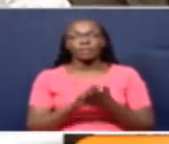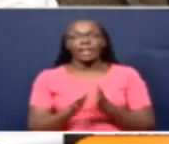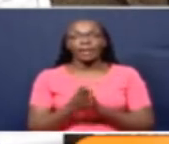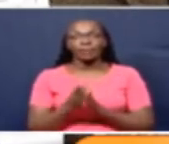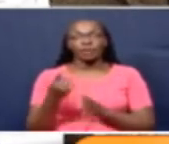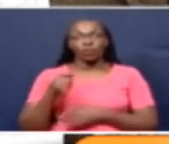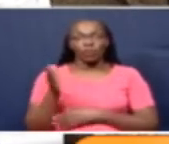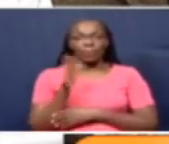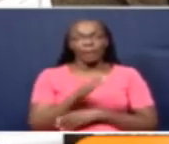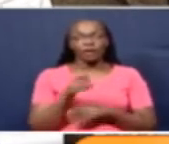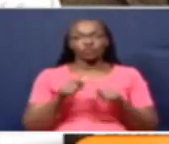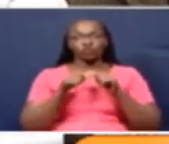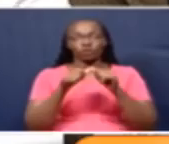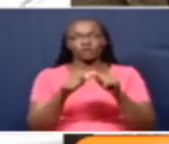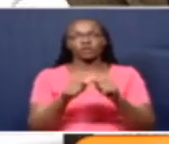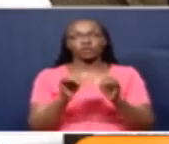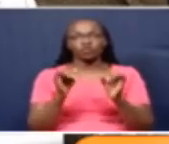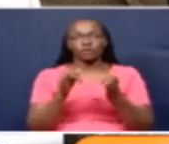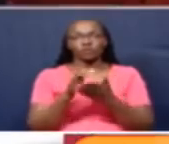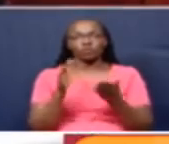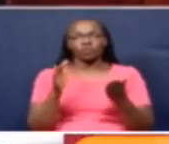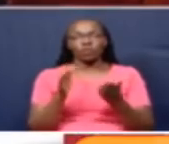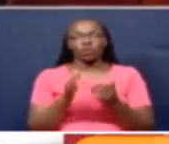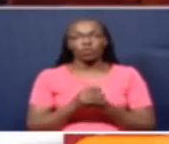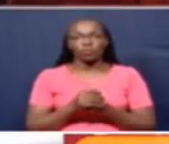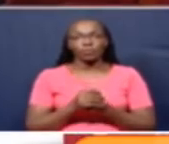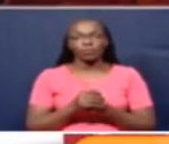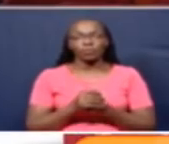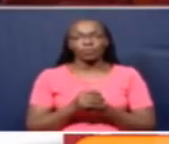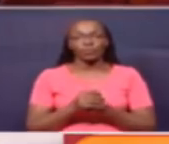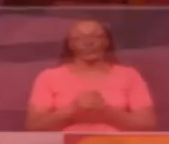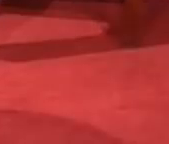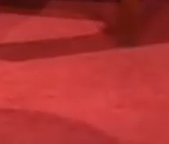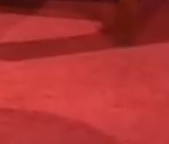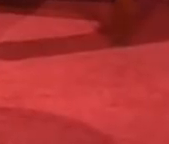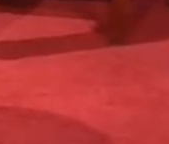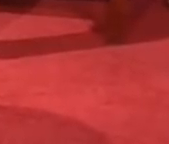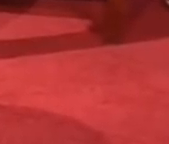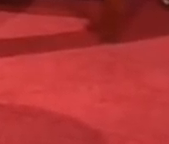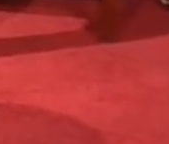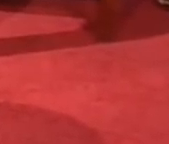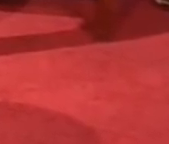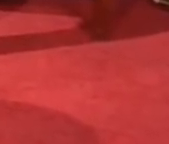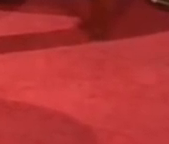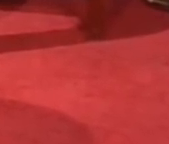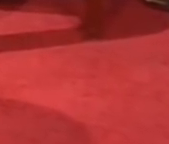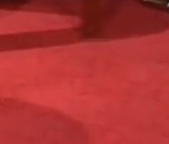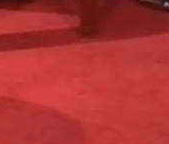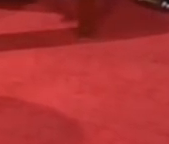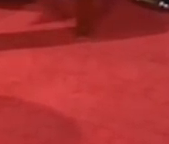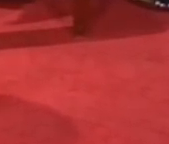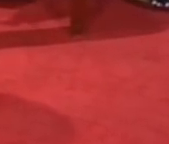do shows there. Plenty more ahead. At least one or two shows. So Jeff Koinange Live is back in a moment. Hey, we'll be back. Jeff